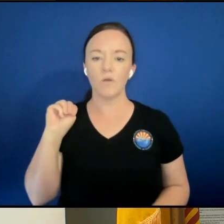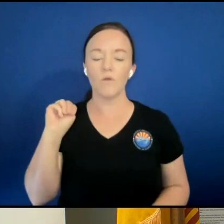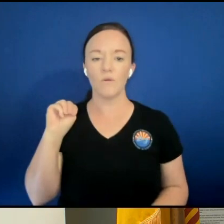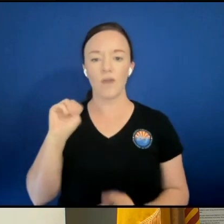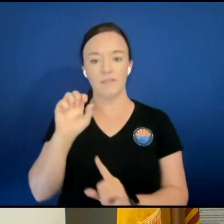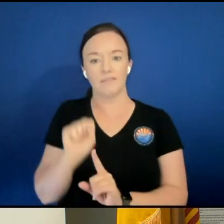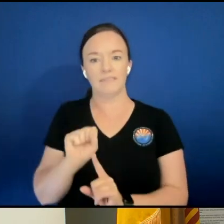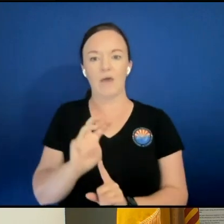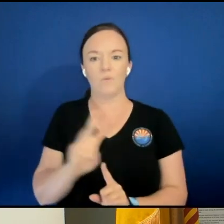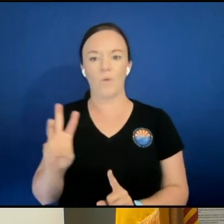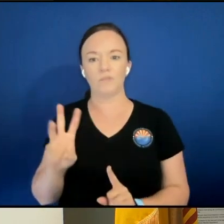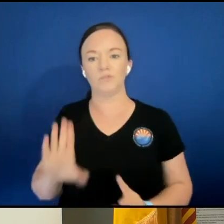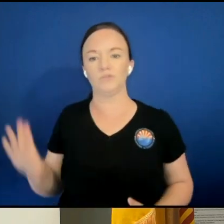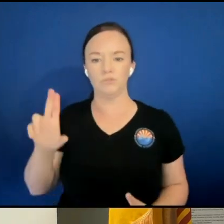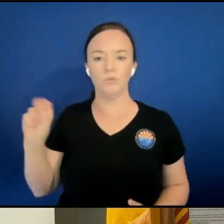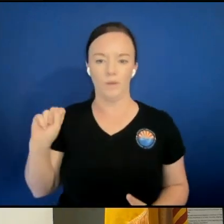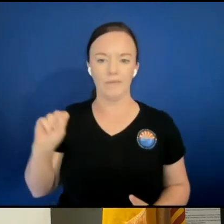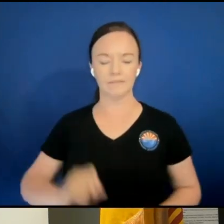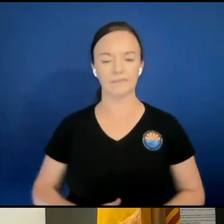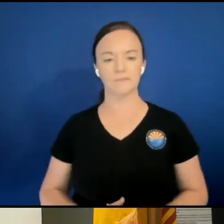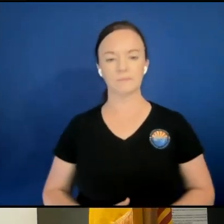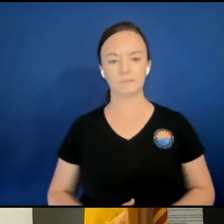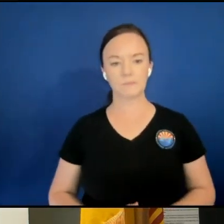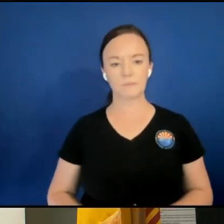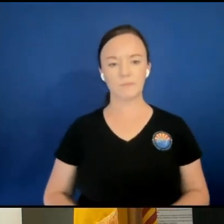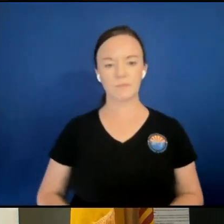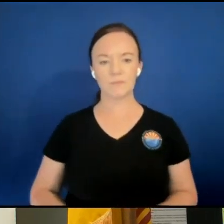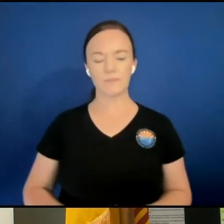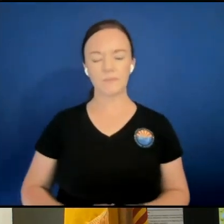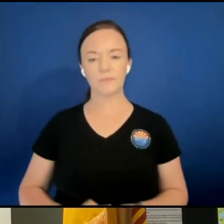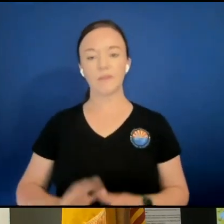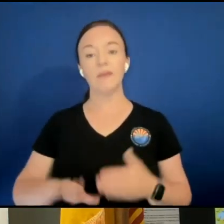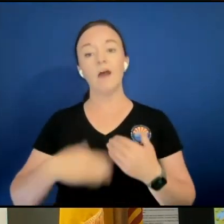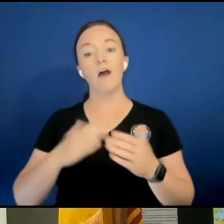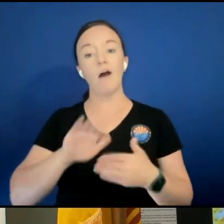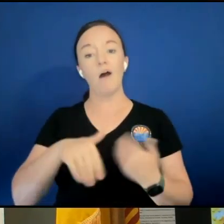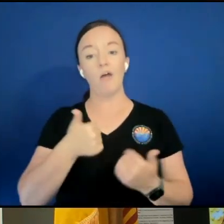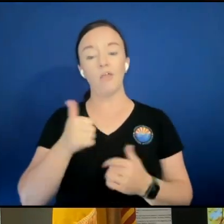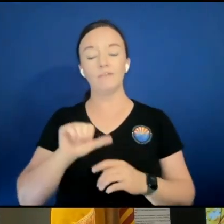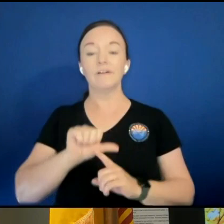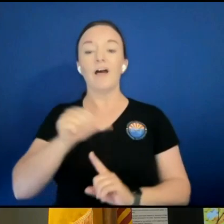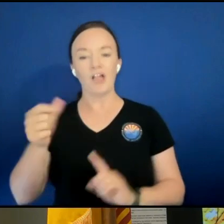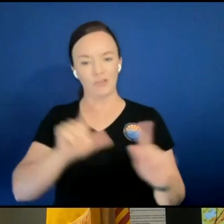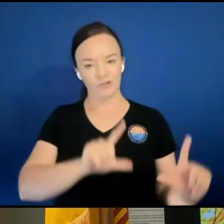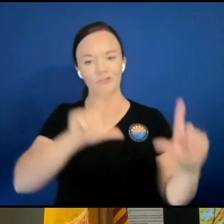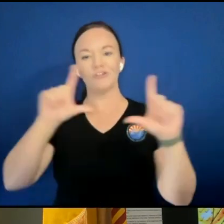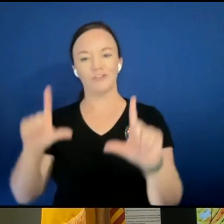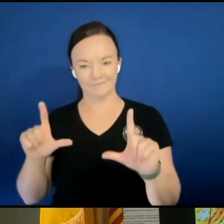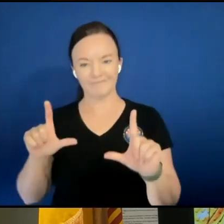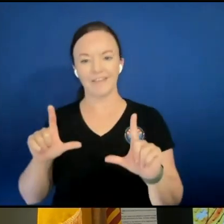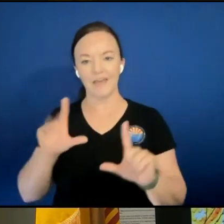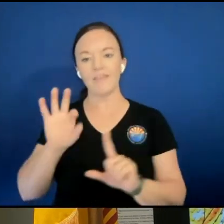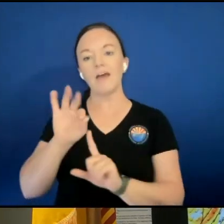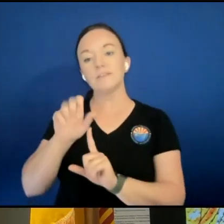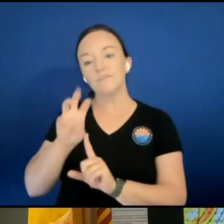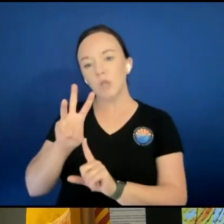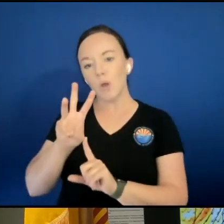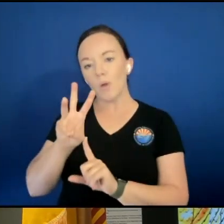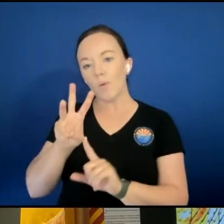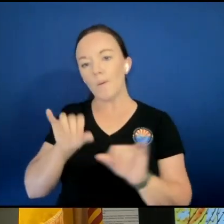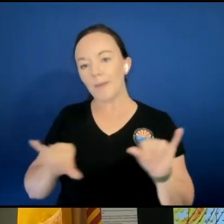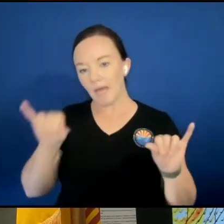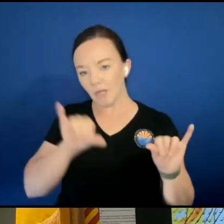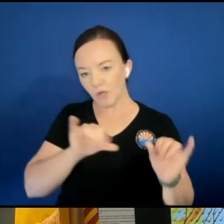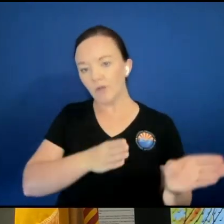southwest United States. See, with that flow pattern, you can see this is our dew points. As I just mentioned, the